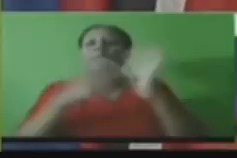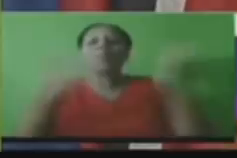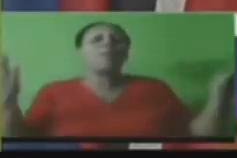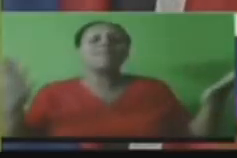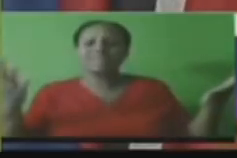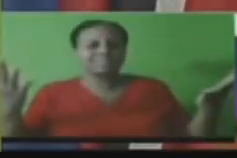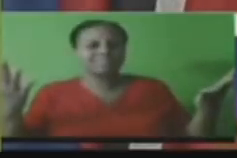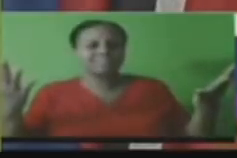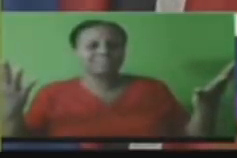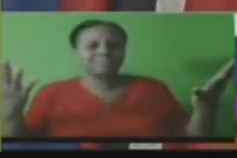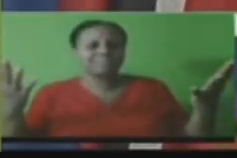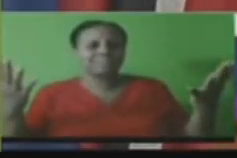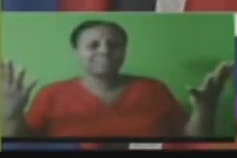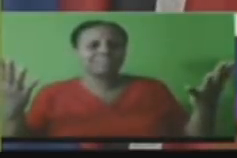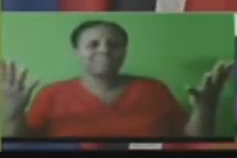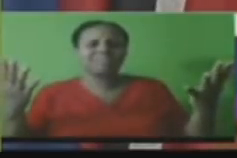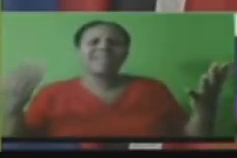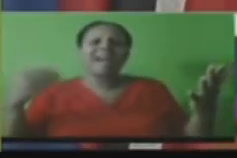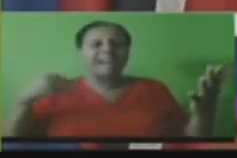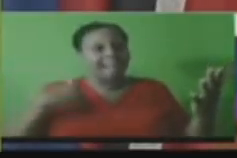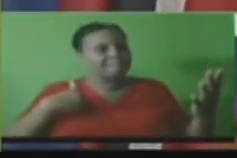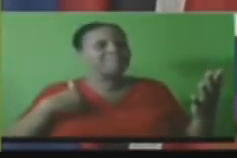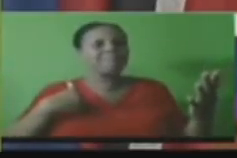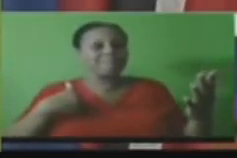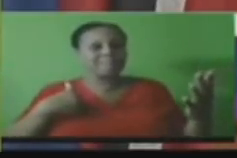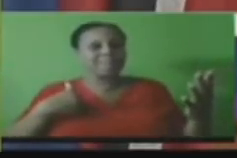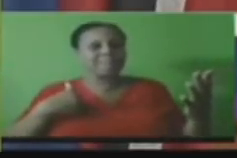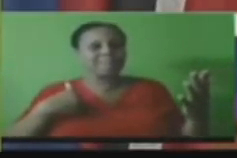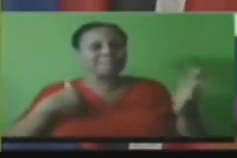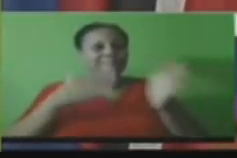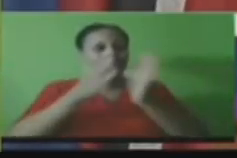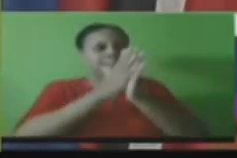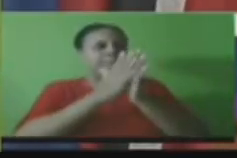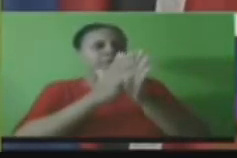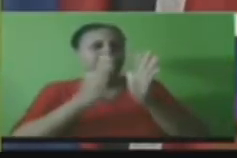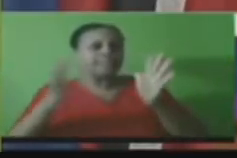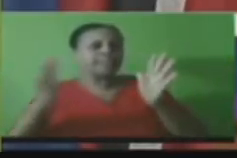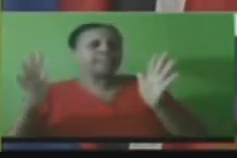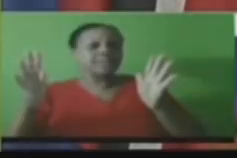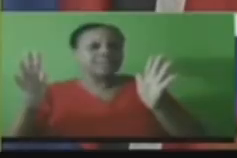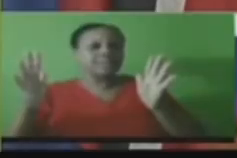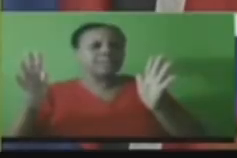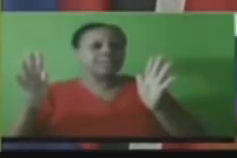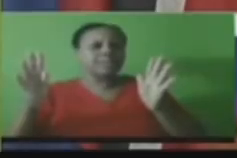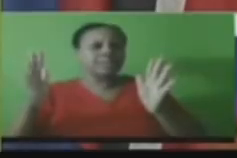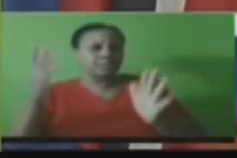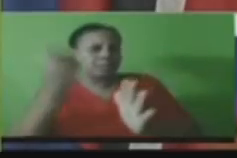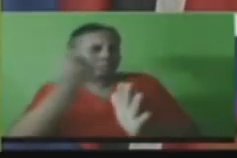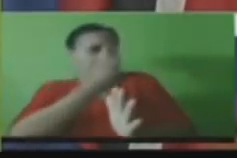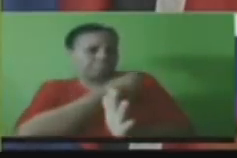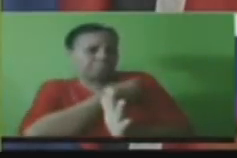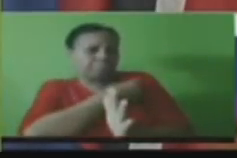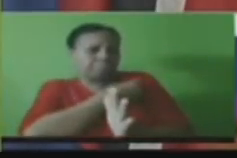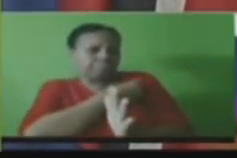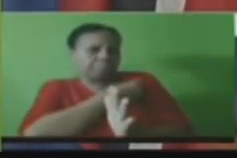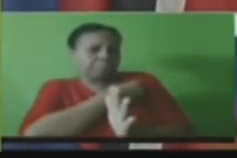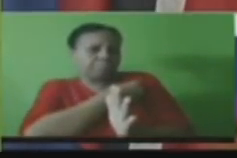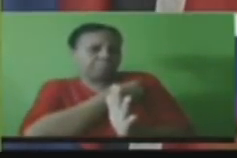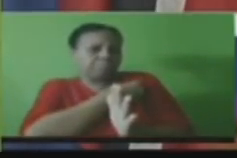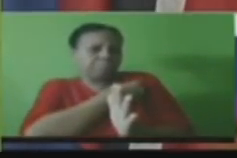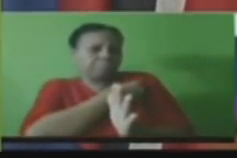period for those who accept the vaccine, and I pray that's 100% of Trinidad and